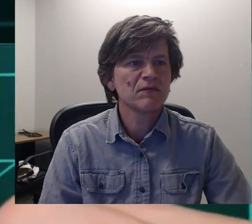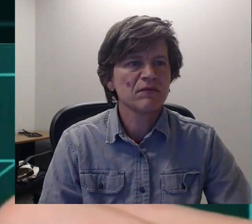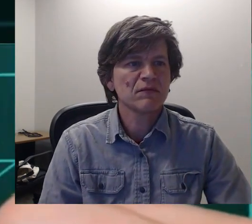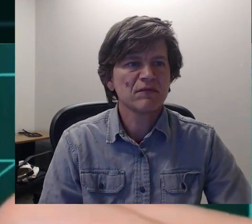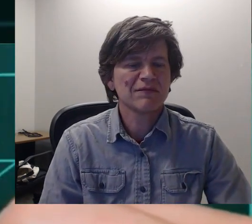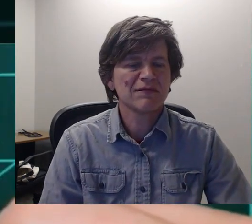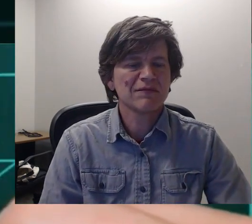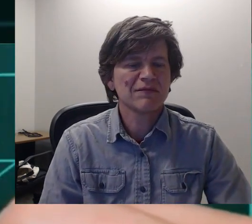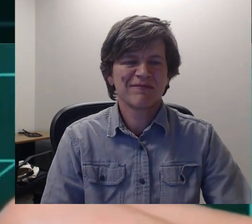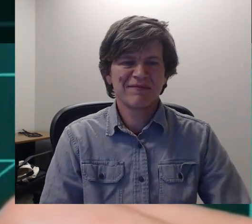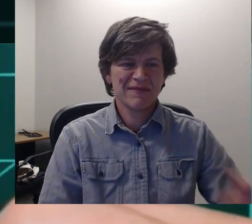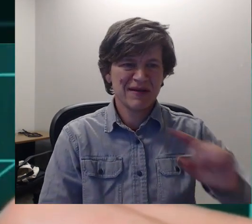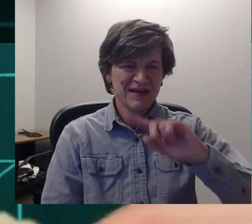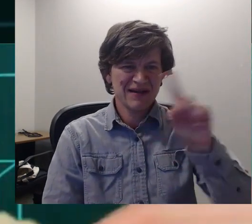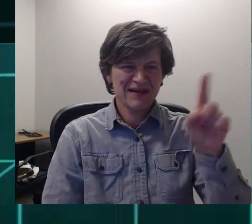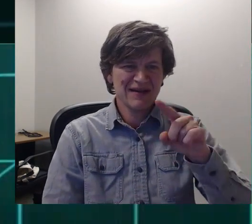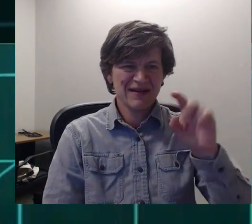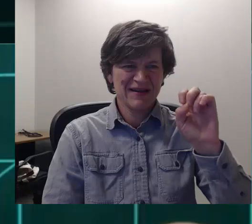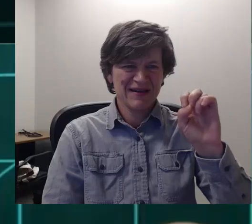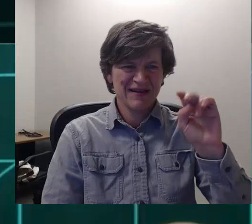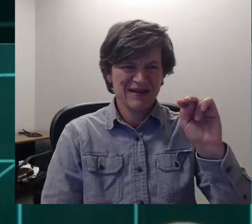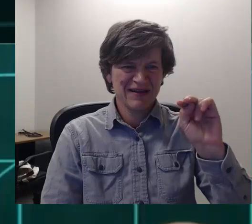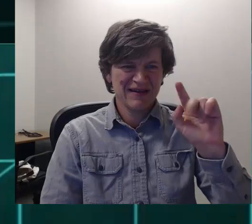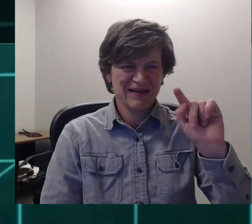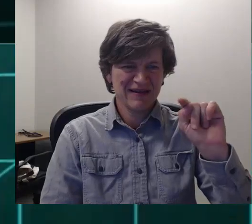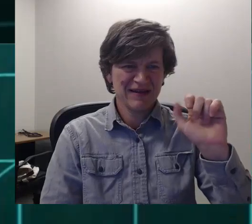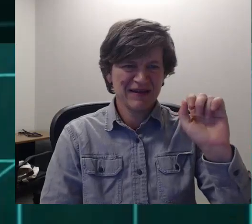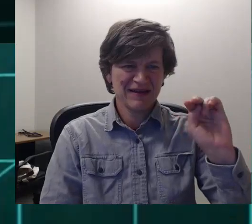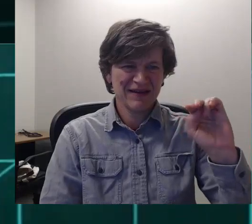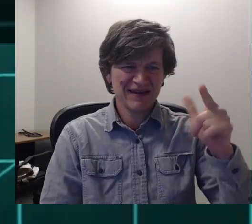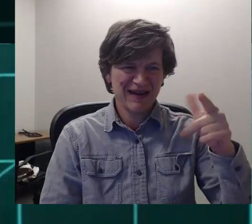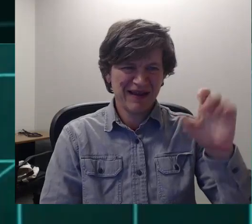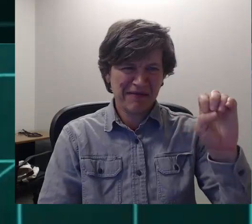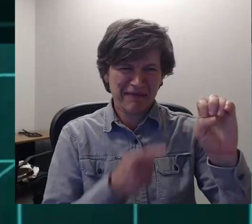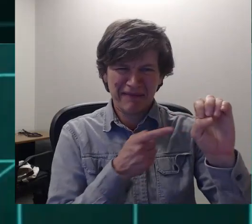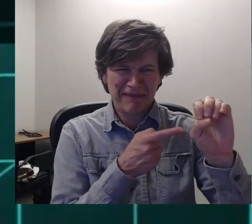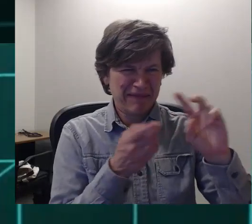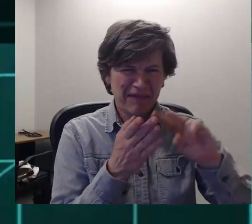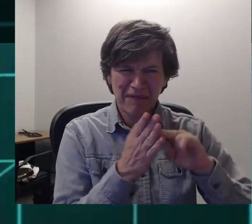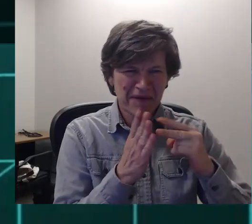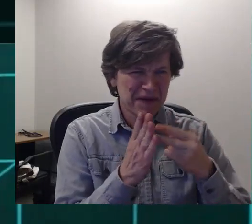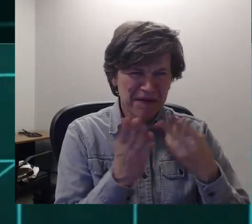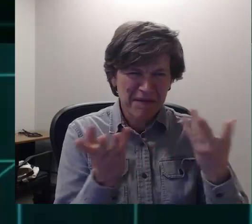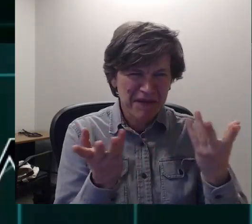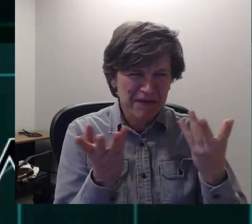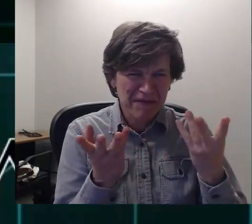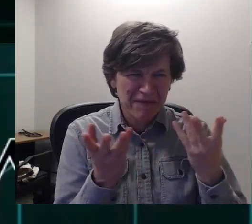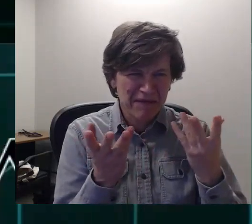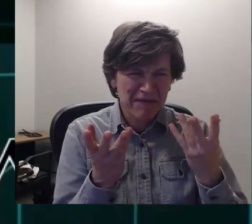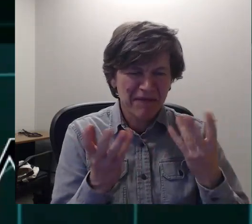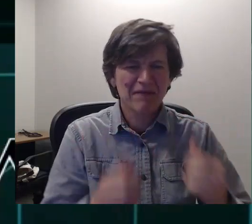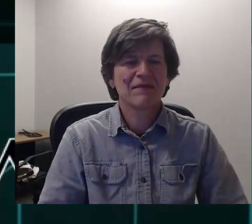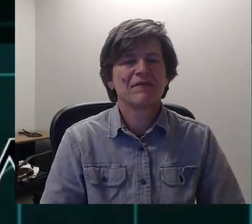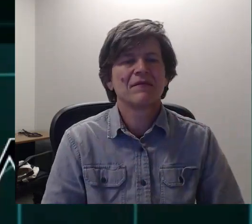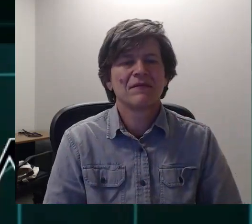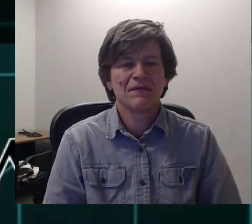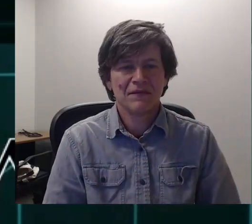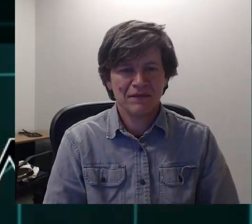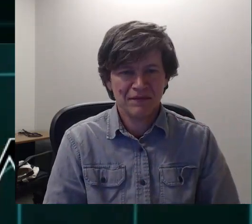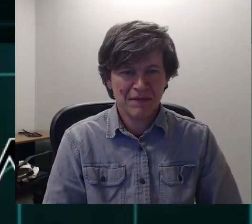So, what in the world is a Zentangle tile, and how do you go about making one?